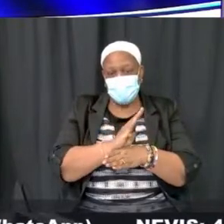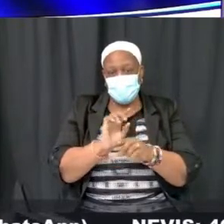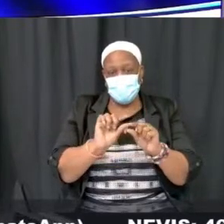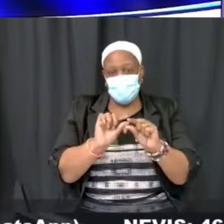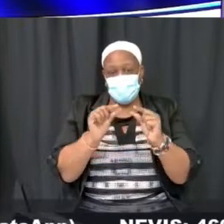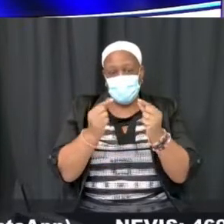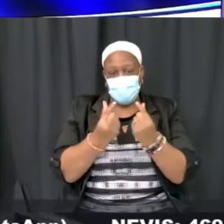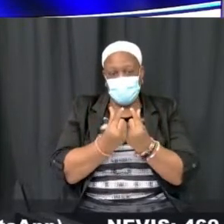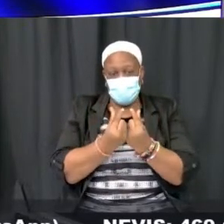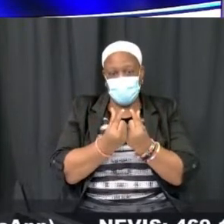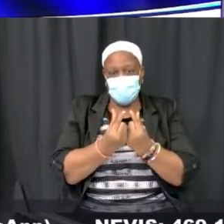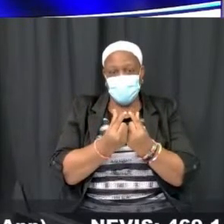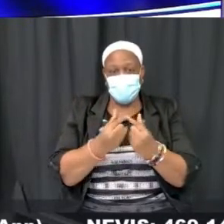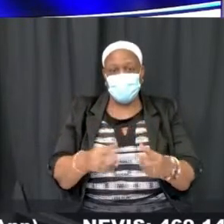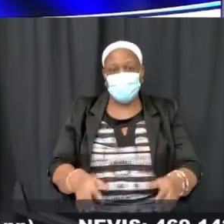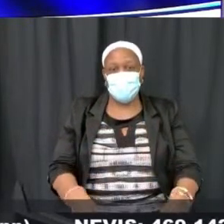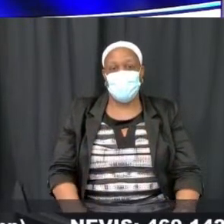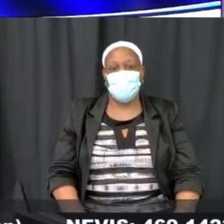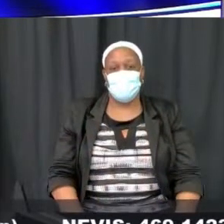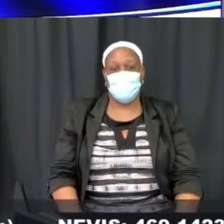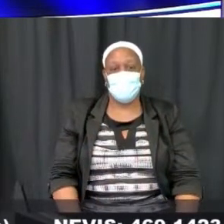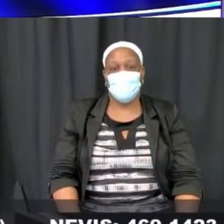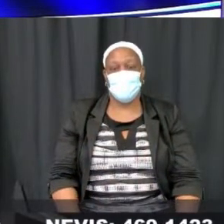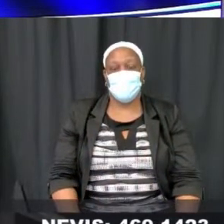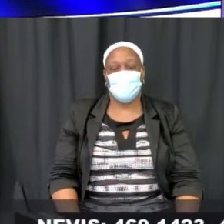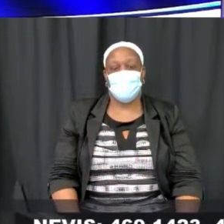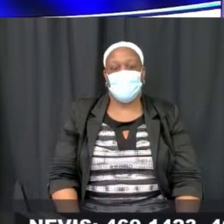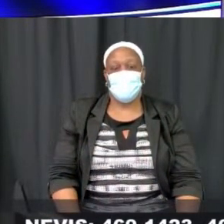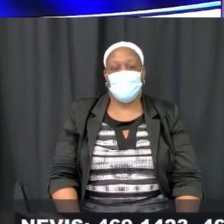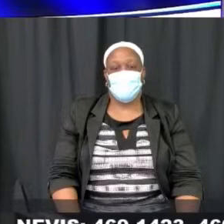Center, the Small Business, there's something else, it's